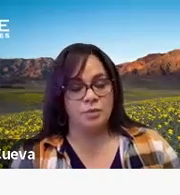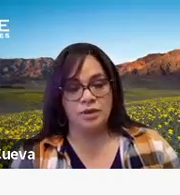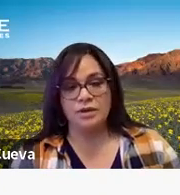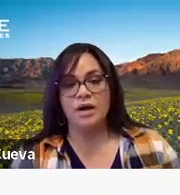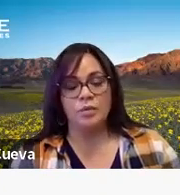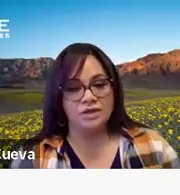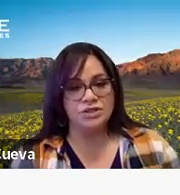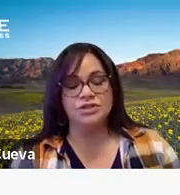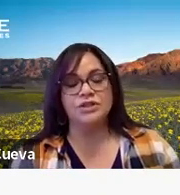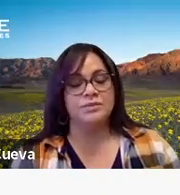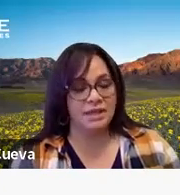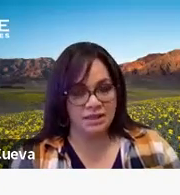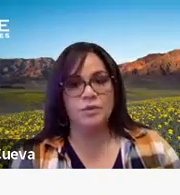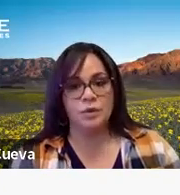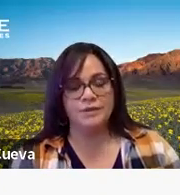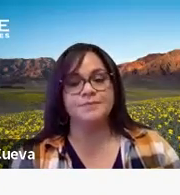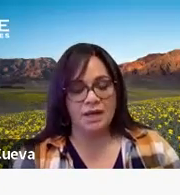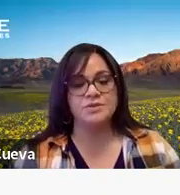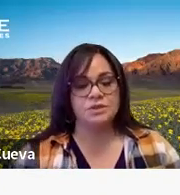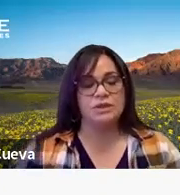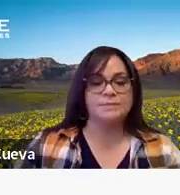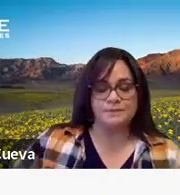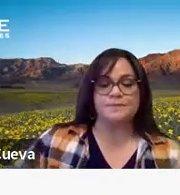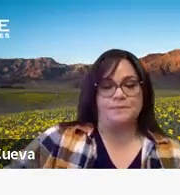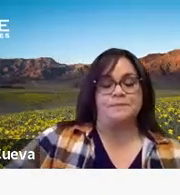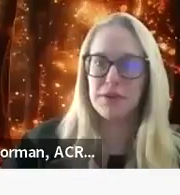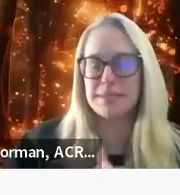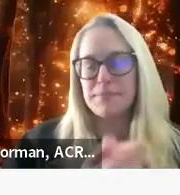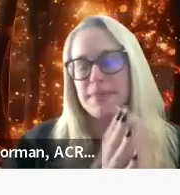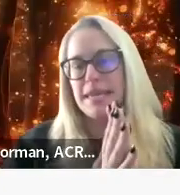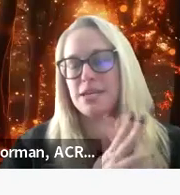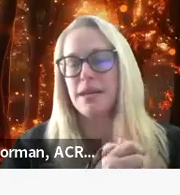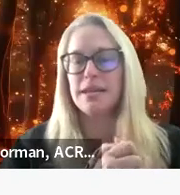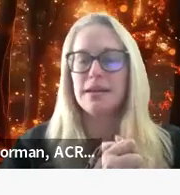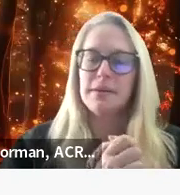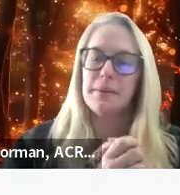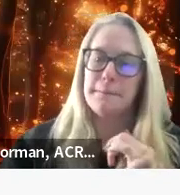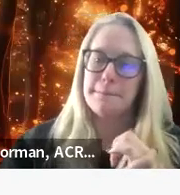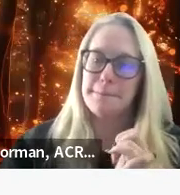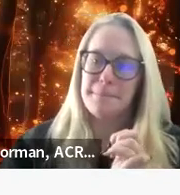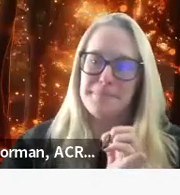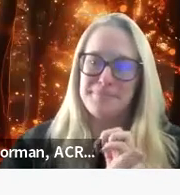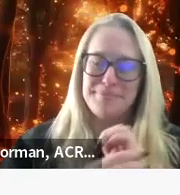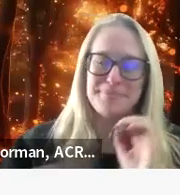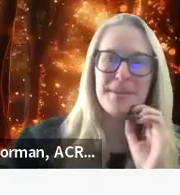and people there to help register them and get them going. Absolutely. Perfect. Thank you, Thank Medi. you so much.